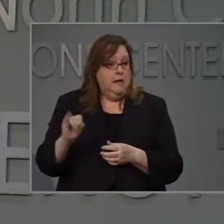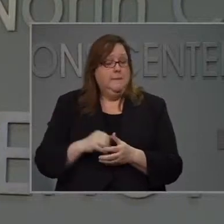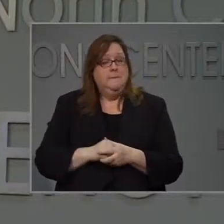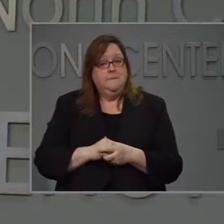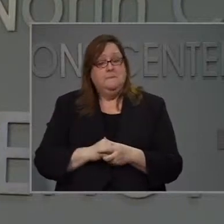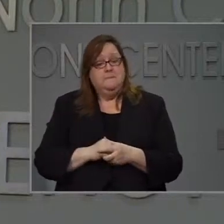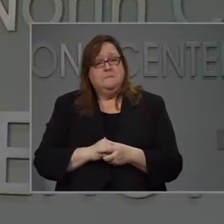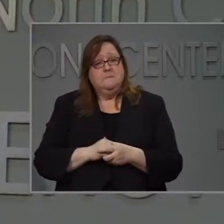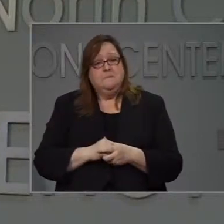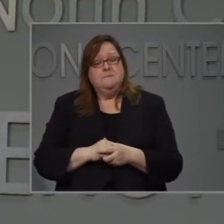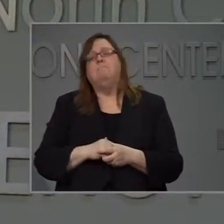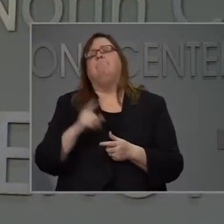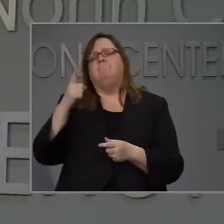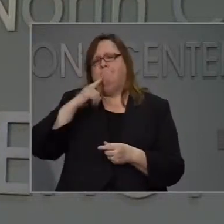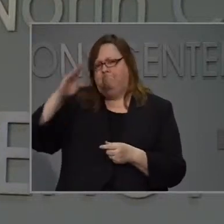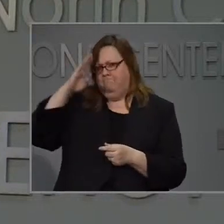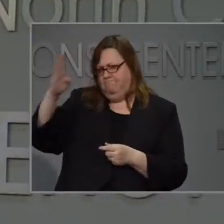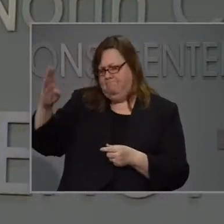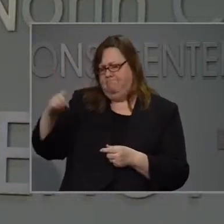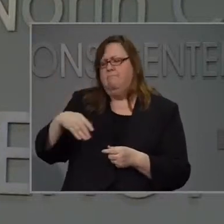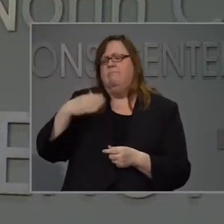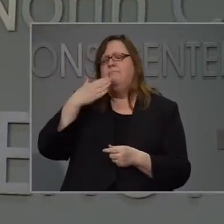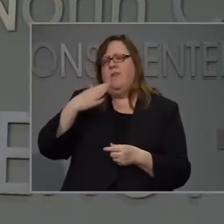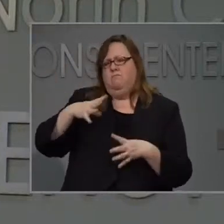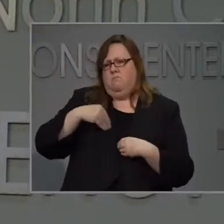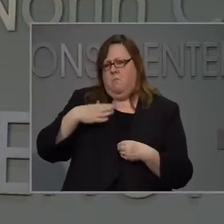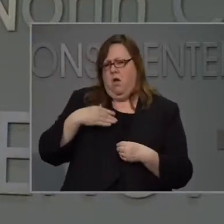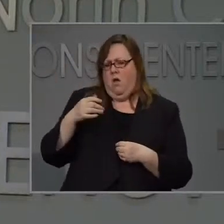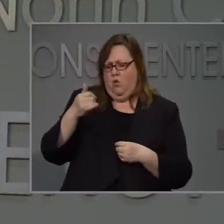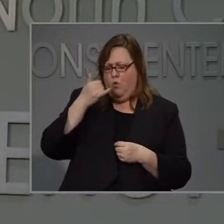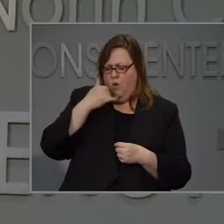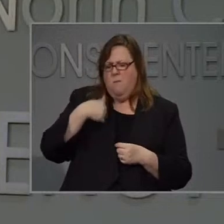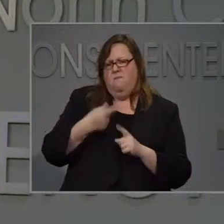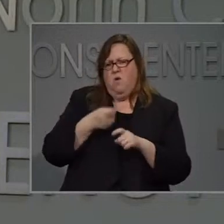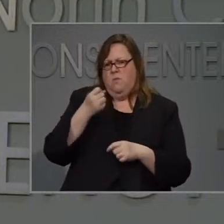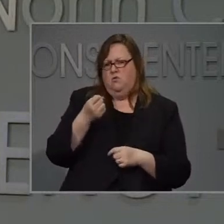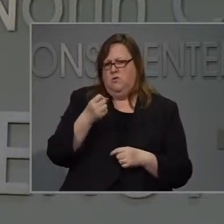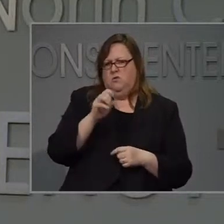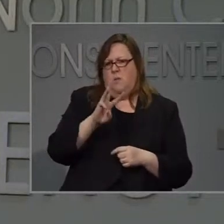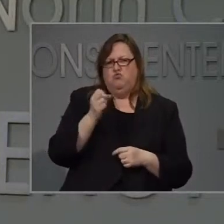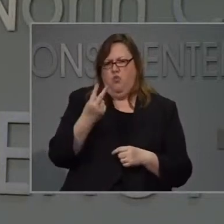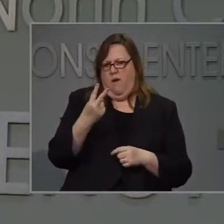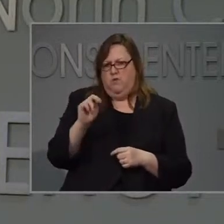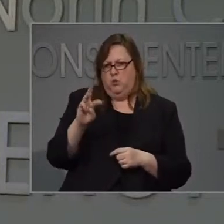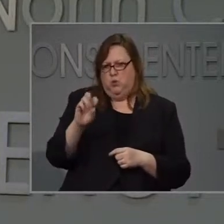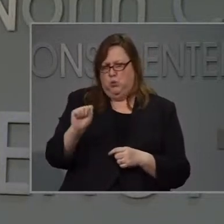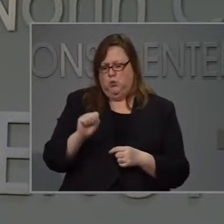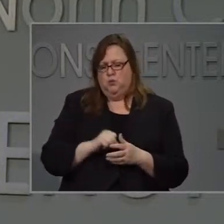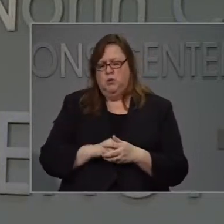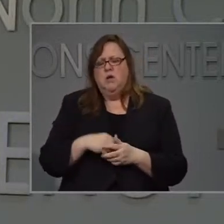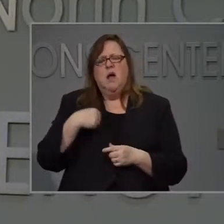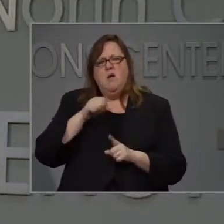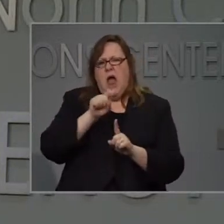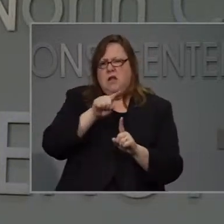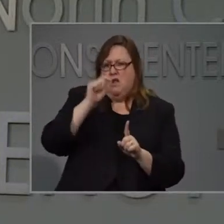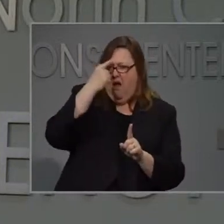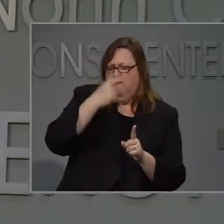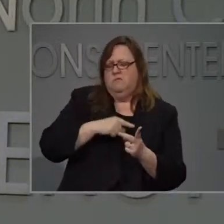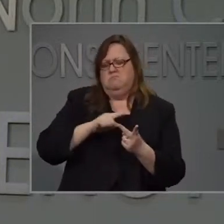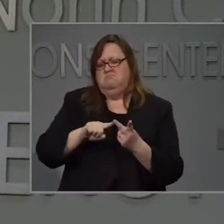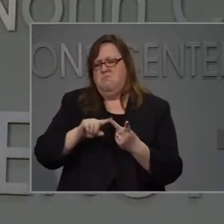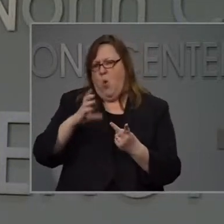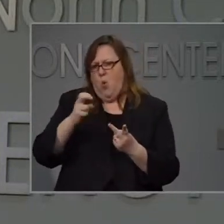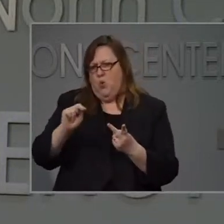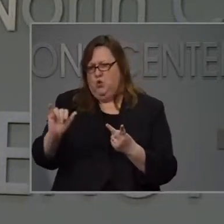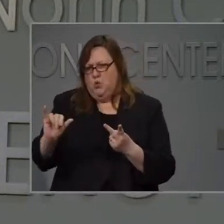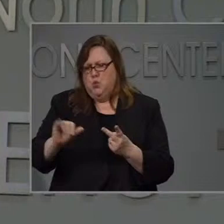Governor, thank you for taking my call. Kenny Beck, WXII 12 News. My question is for you and also for Dr. Cohen. The